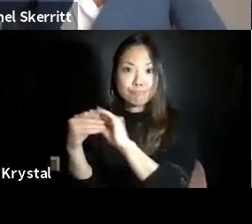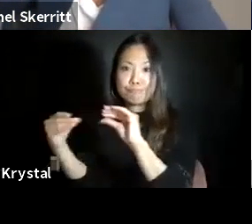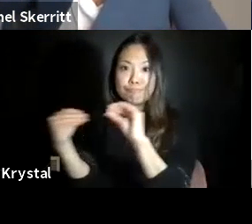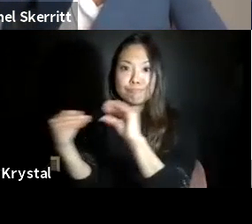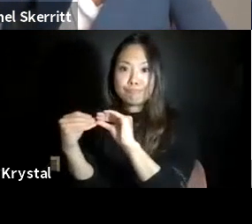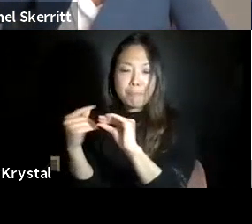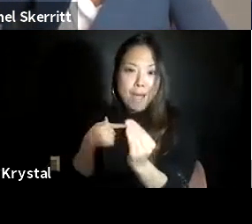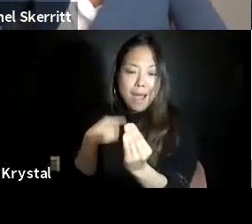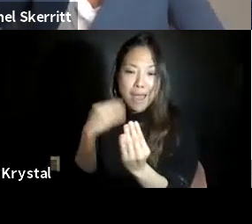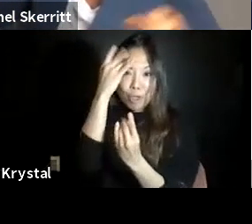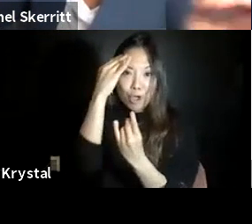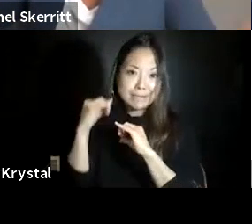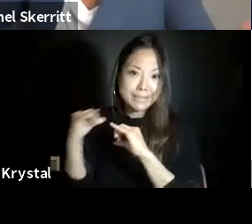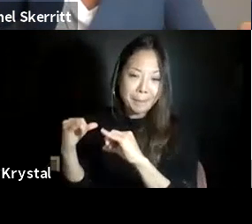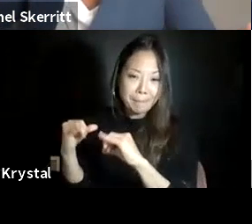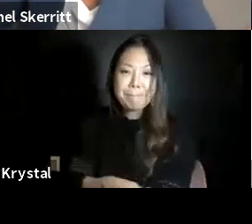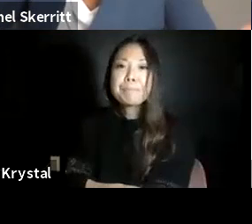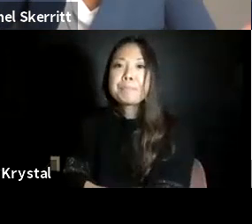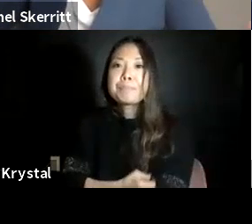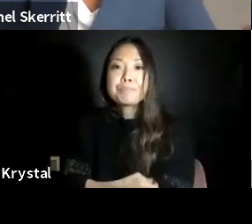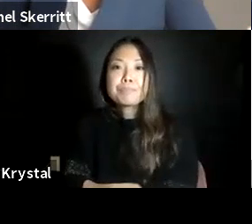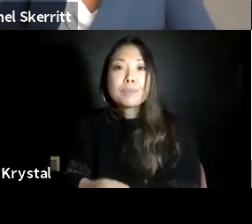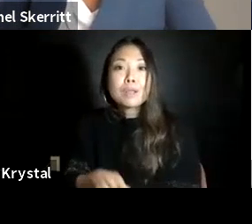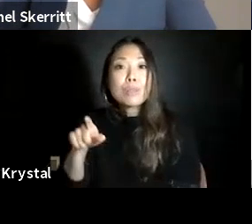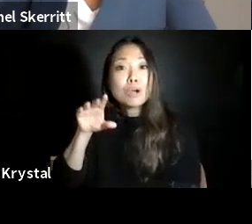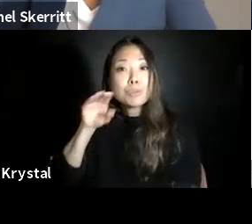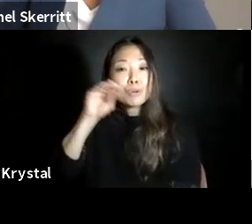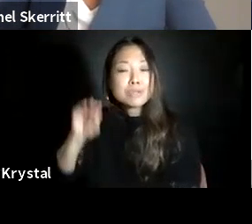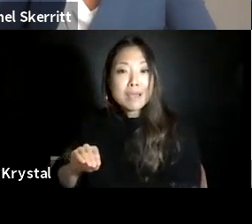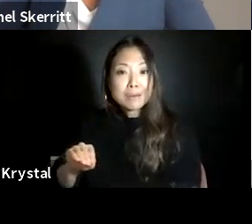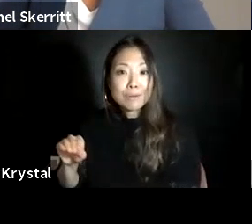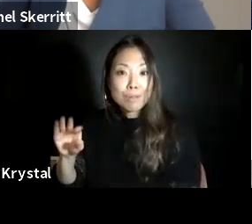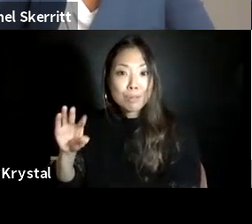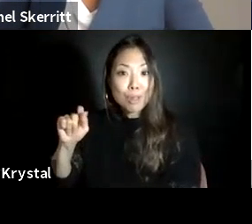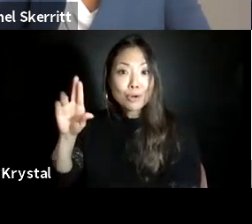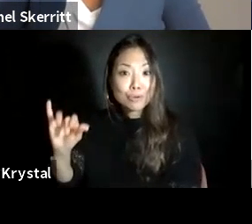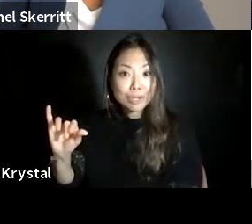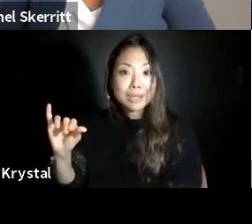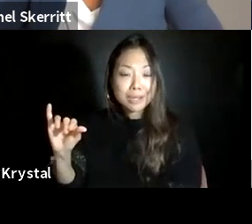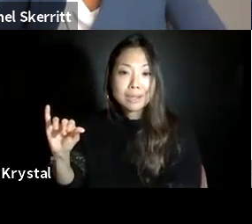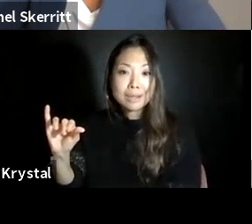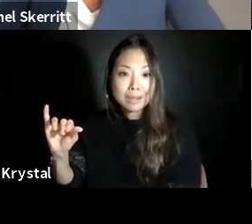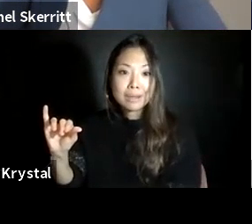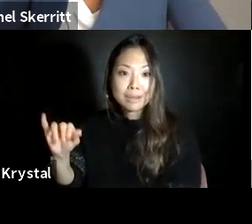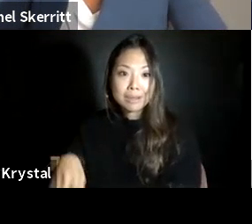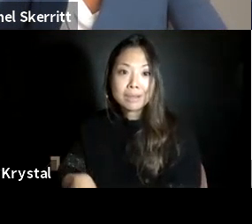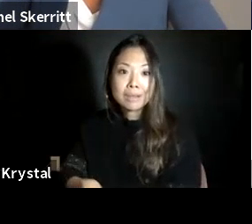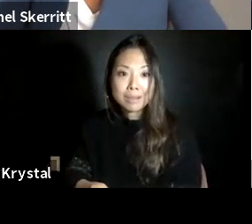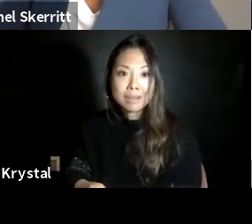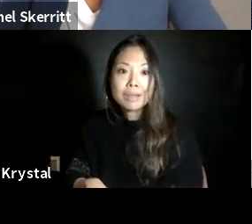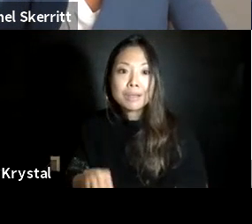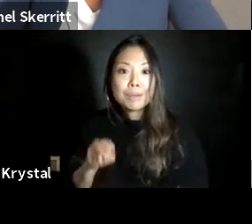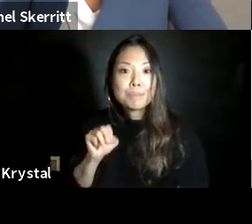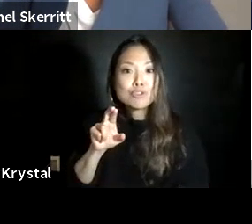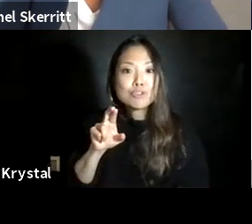The 100% lottery also, I think, would create, as I think Mr. Acevedo was trying to get